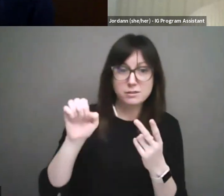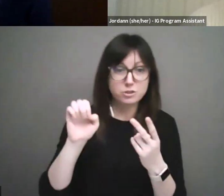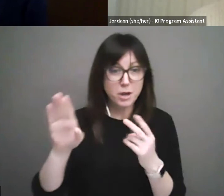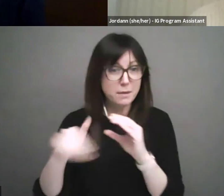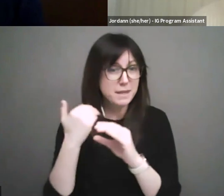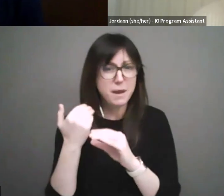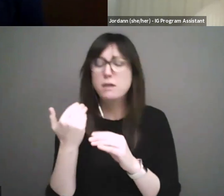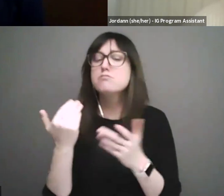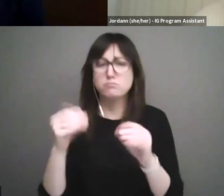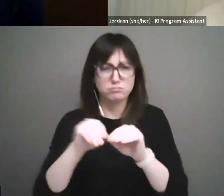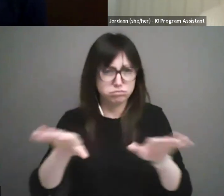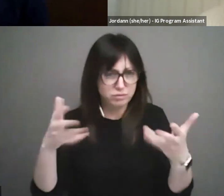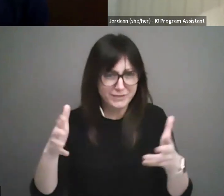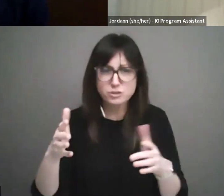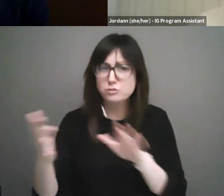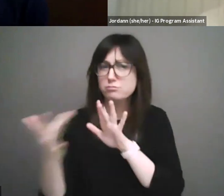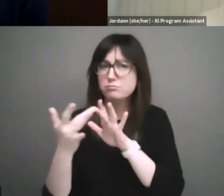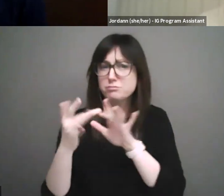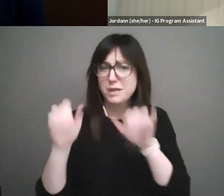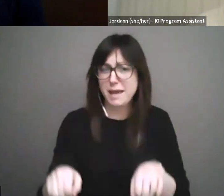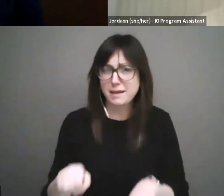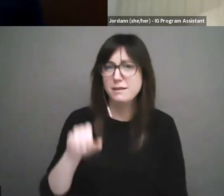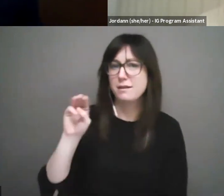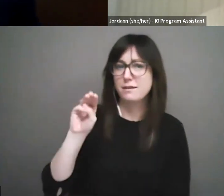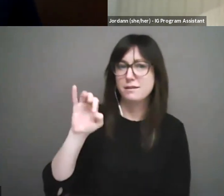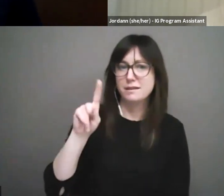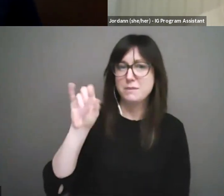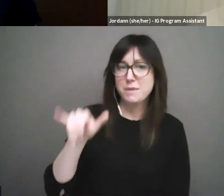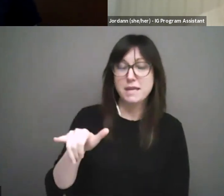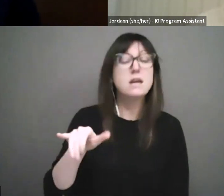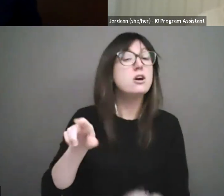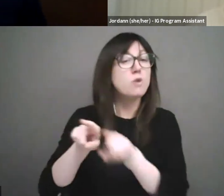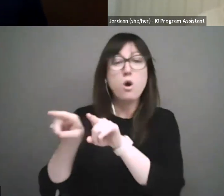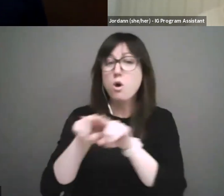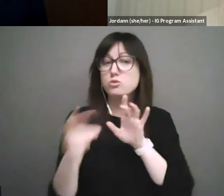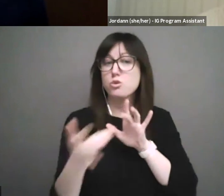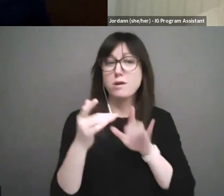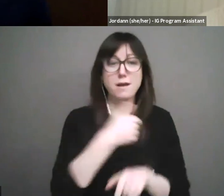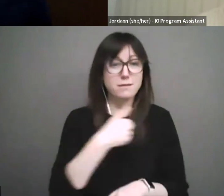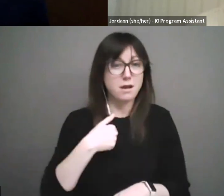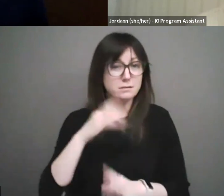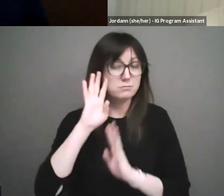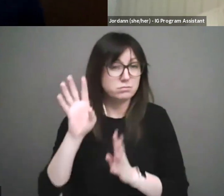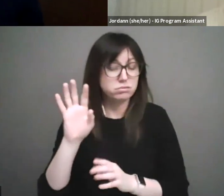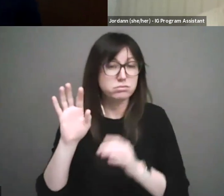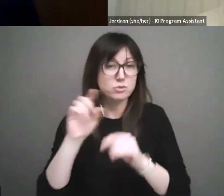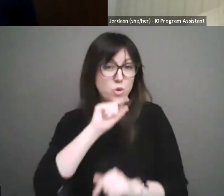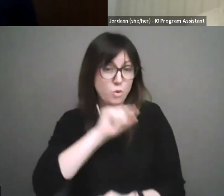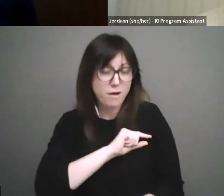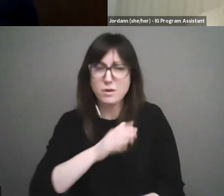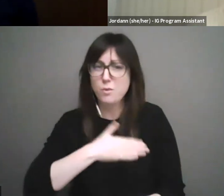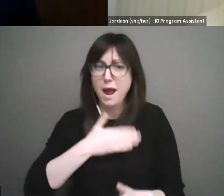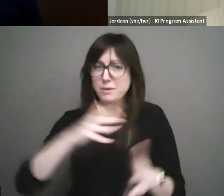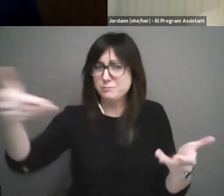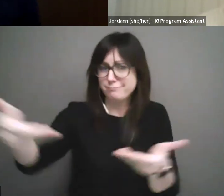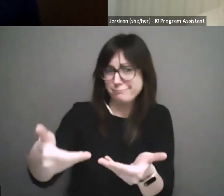too. Yep. And of course, you can always reach out to us too, and we can get you in touch with either Jordan or